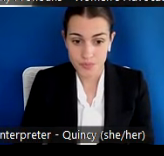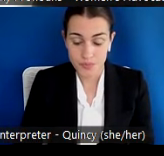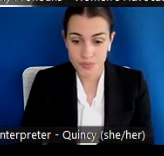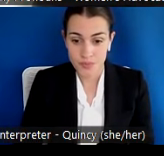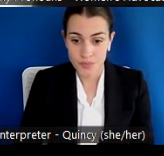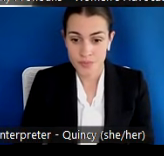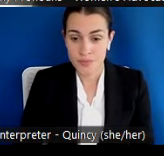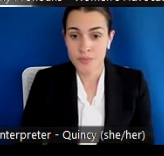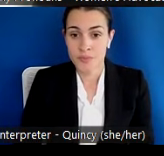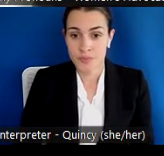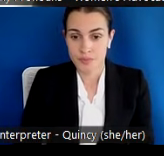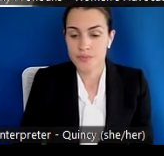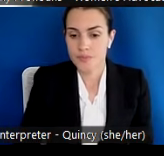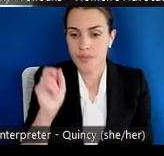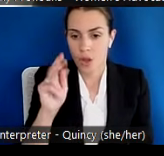Okay.